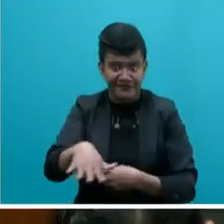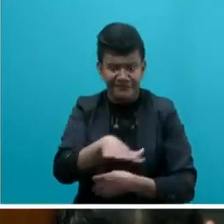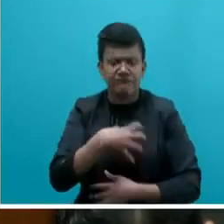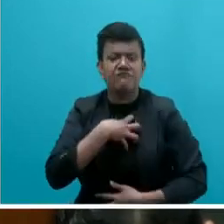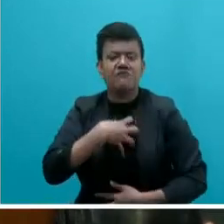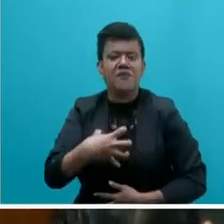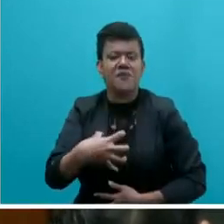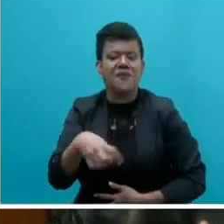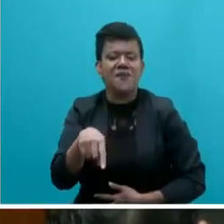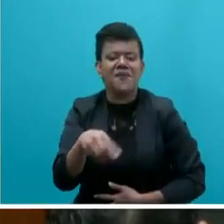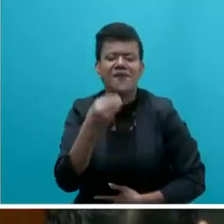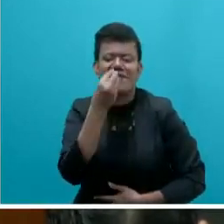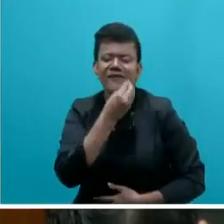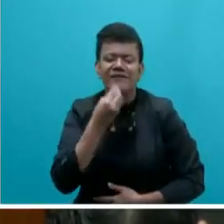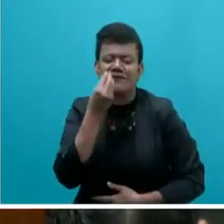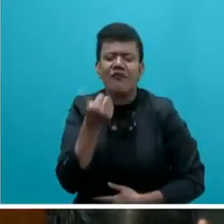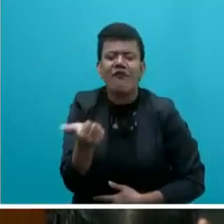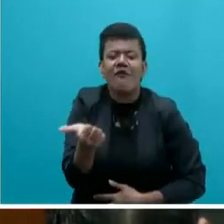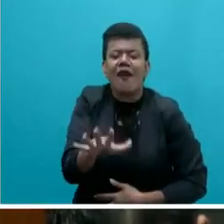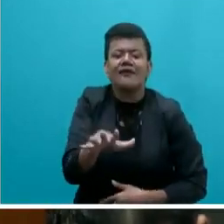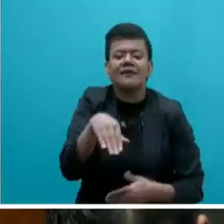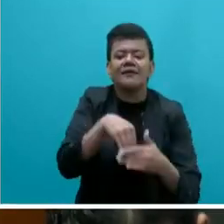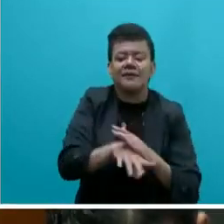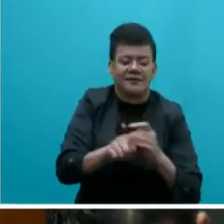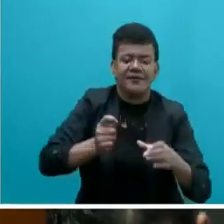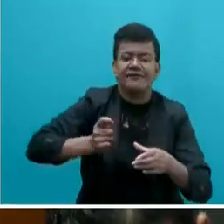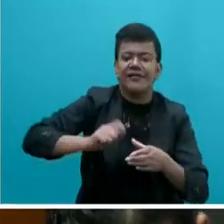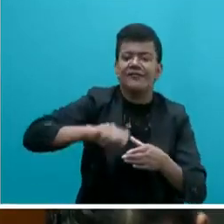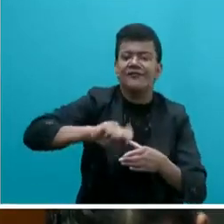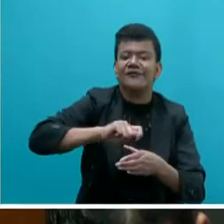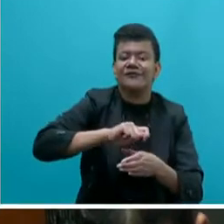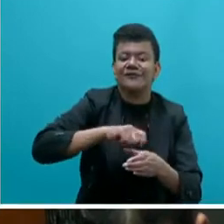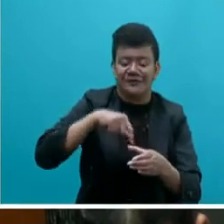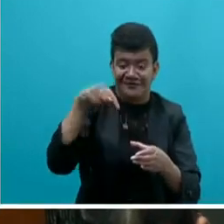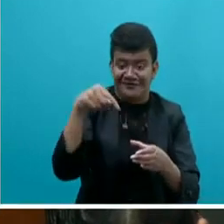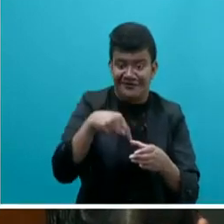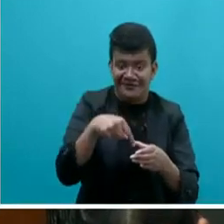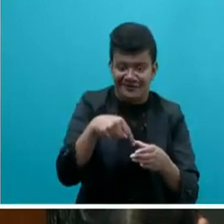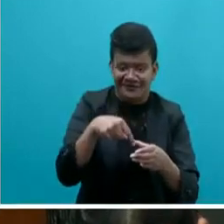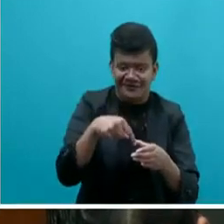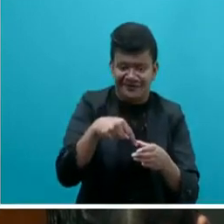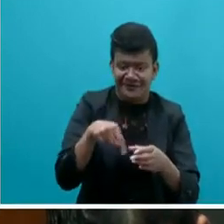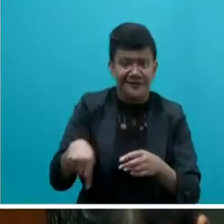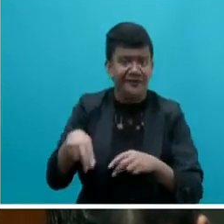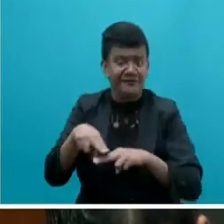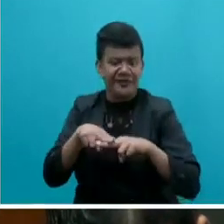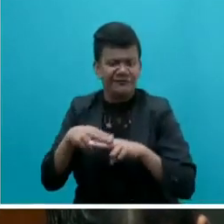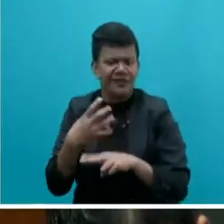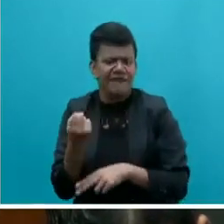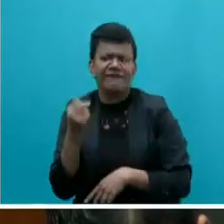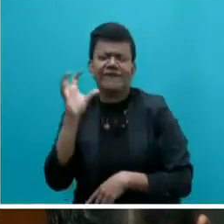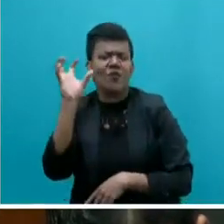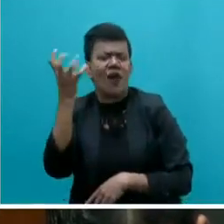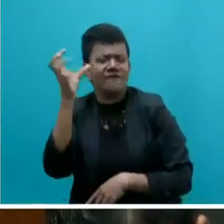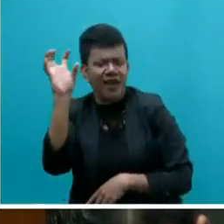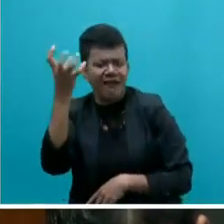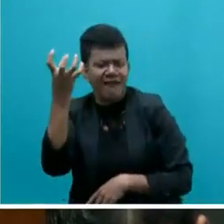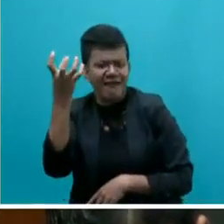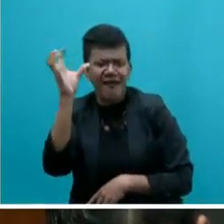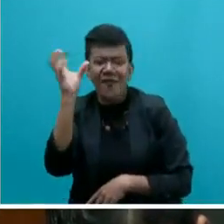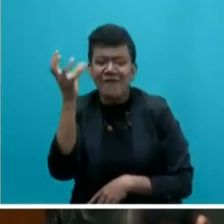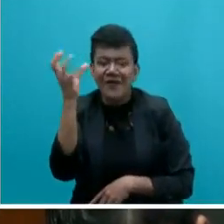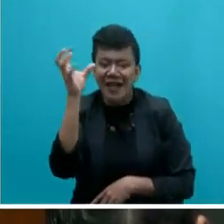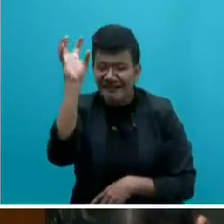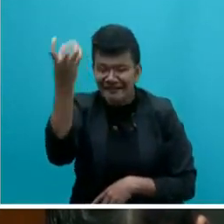be substituted with locally grown tropical fruit such as guava, mango, avocado, oranges, mandarin, pineapple, and other indigenous